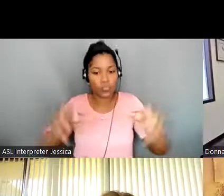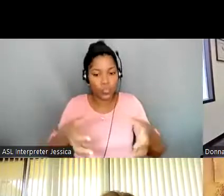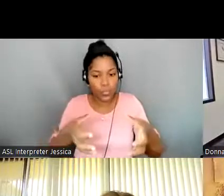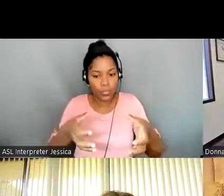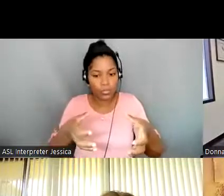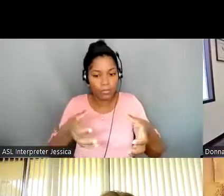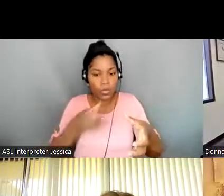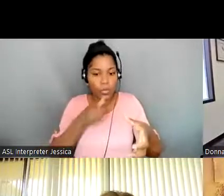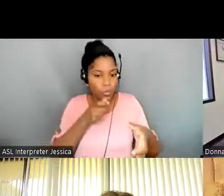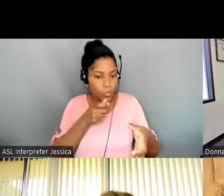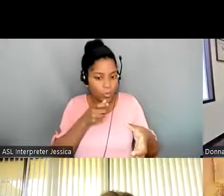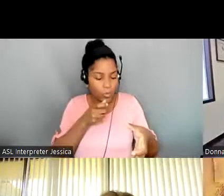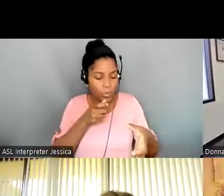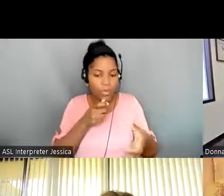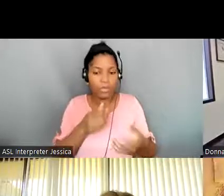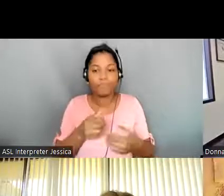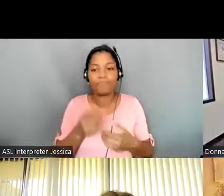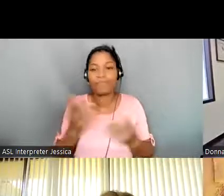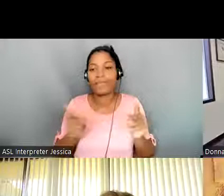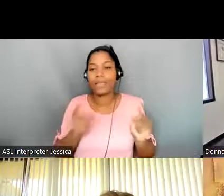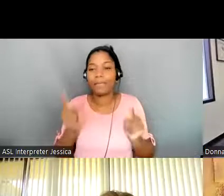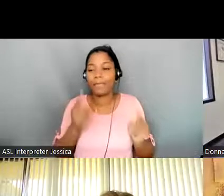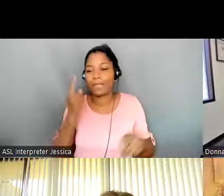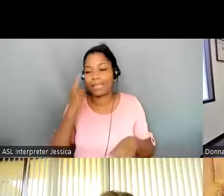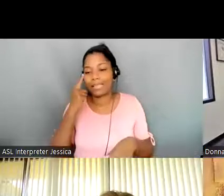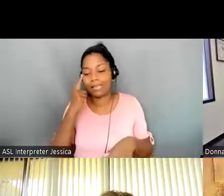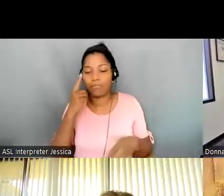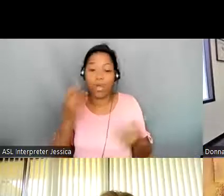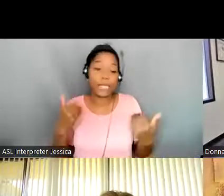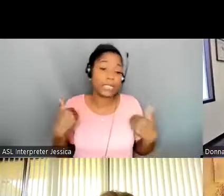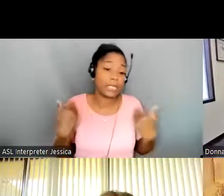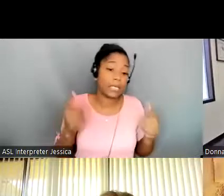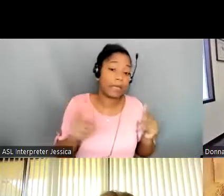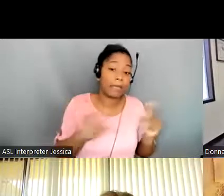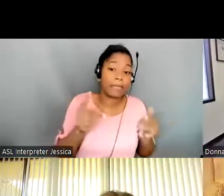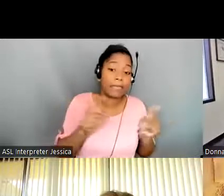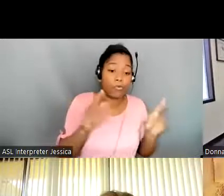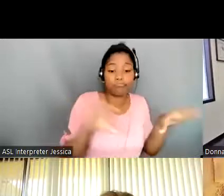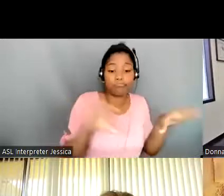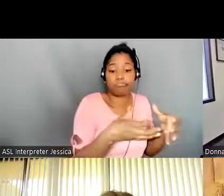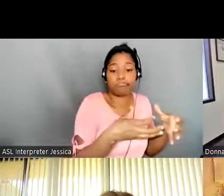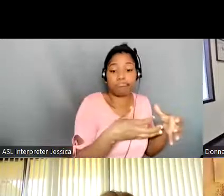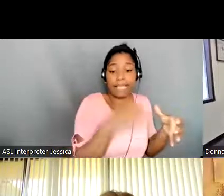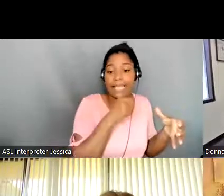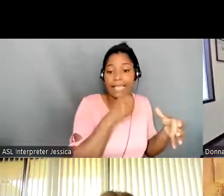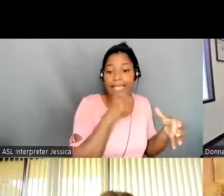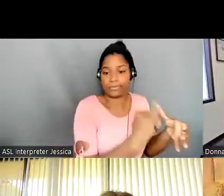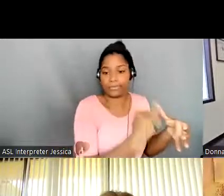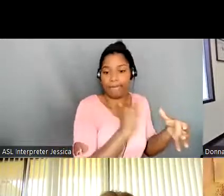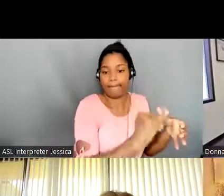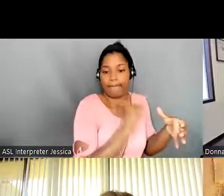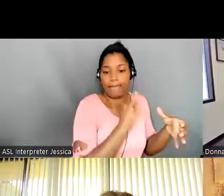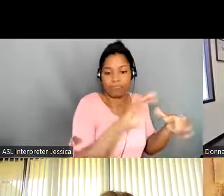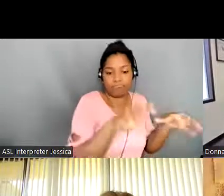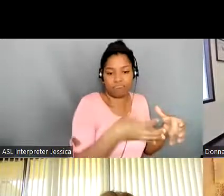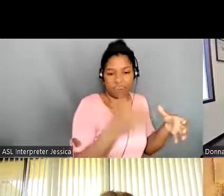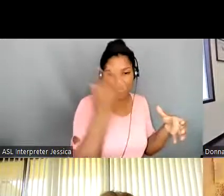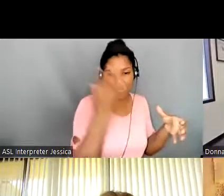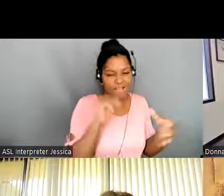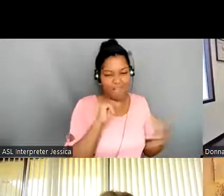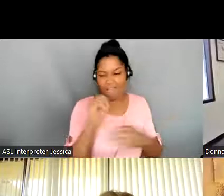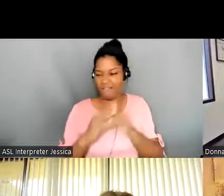There tends to be this, there's a tendency for young people to want to huddle together with their age peers, maybe because they're uncomfortable or